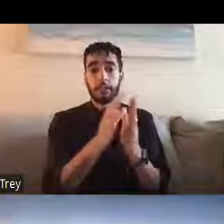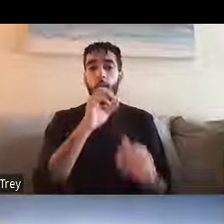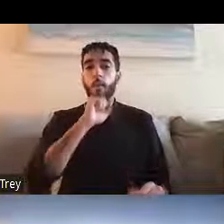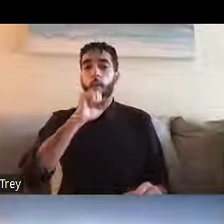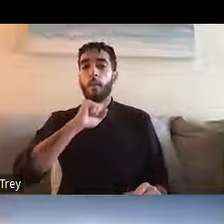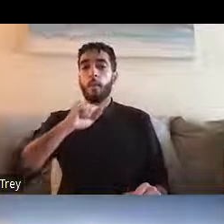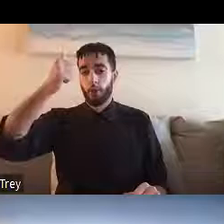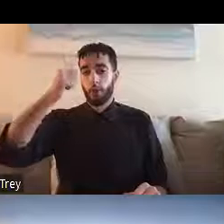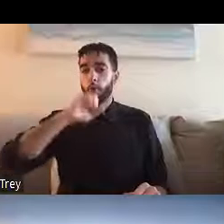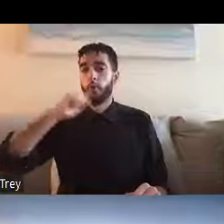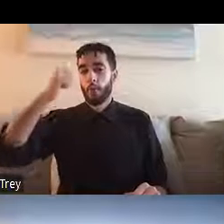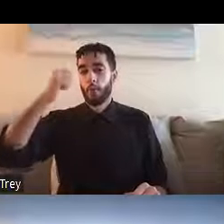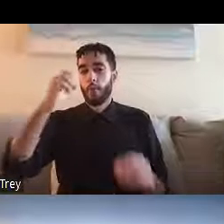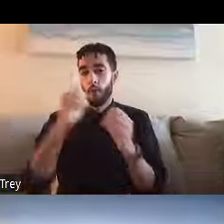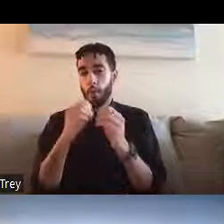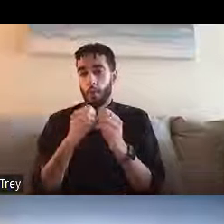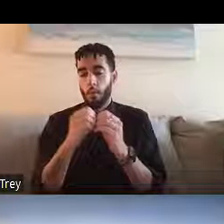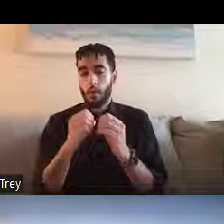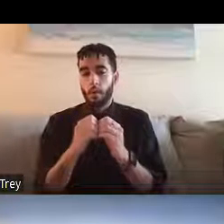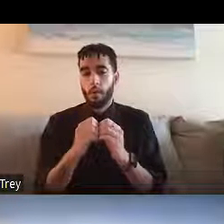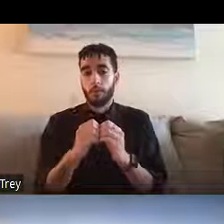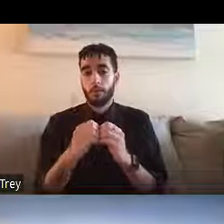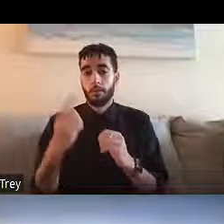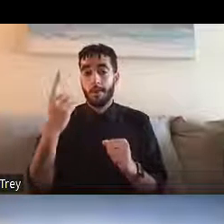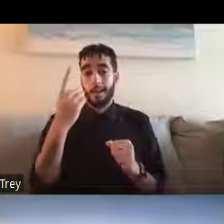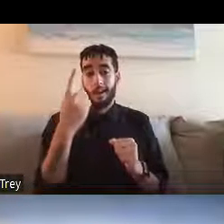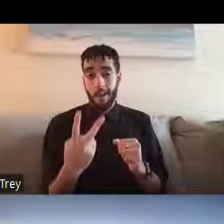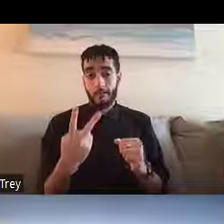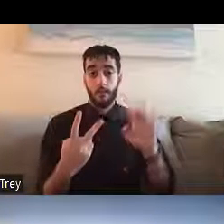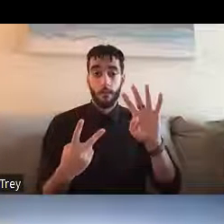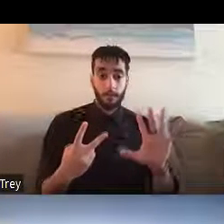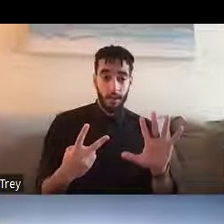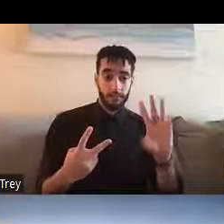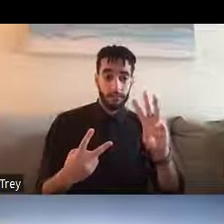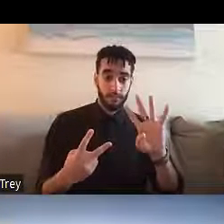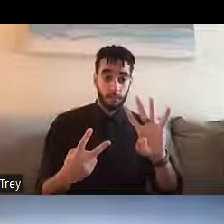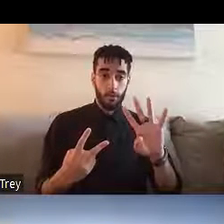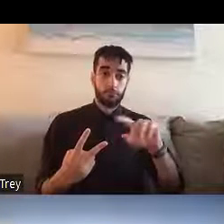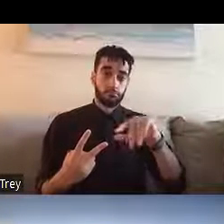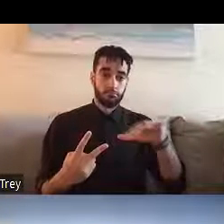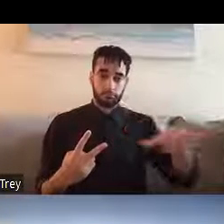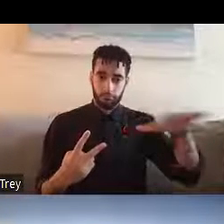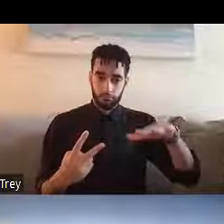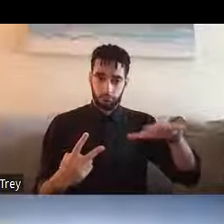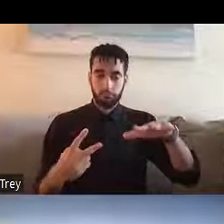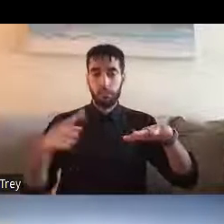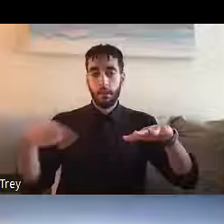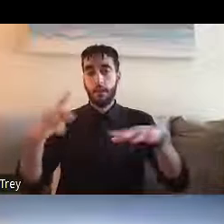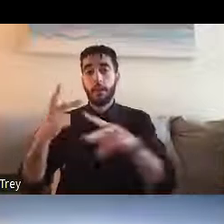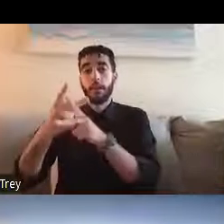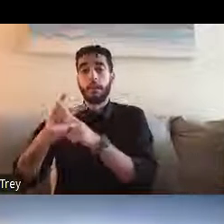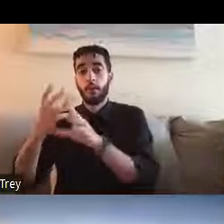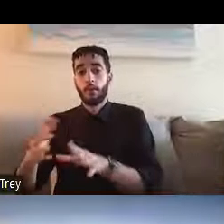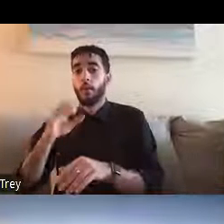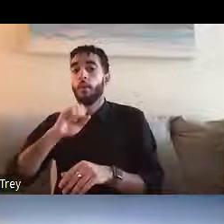than the caregivers. So the caregivers, about half are 45 to 64 years of age. And among the care recipients, most are older